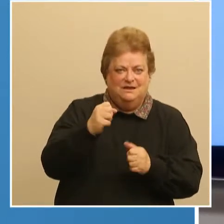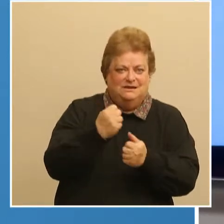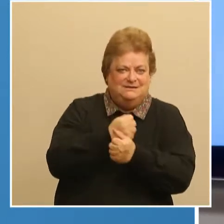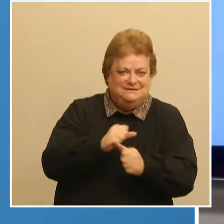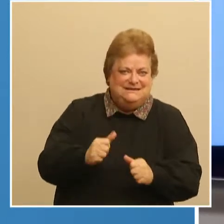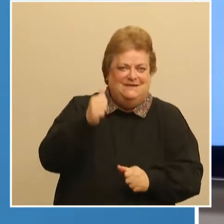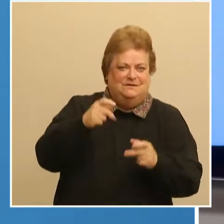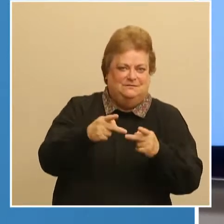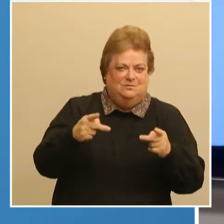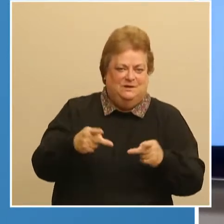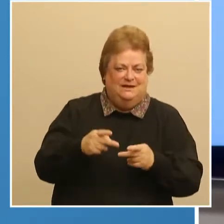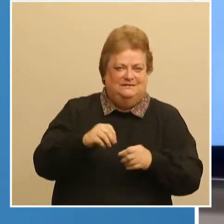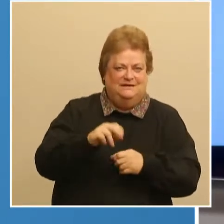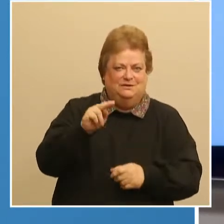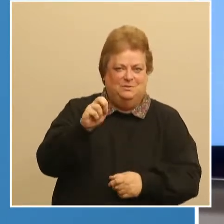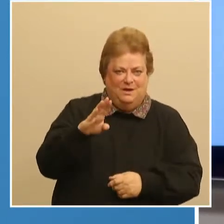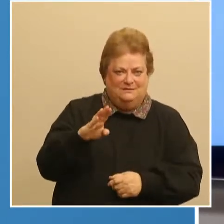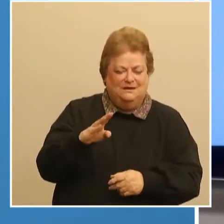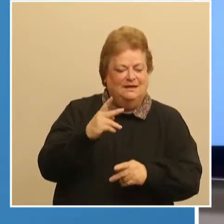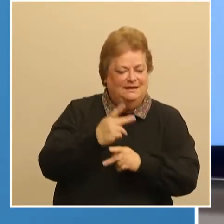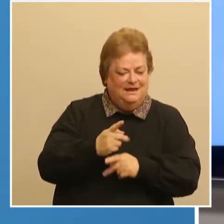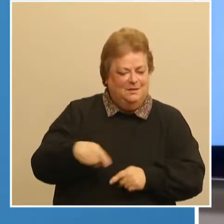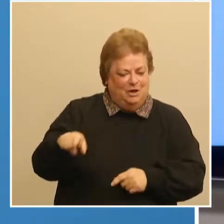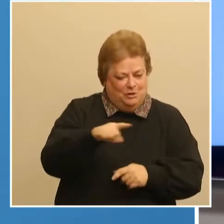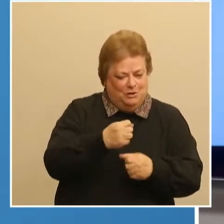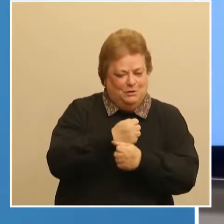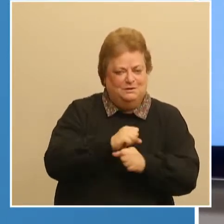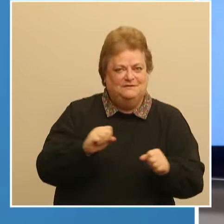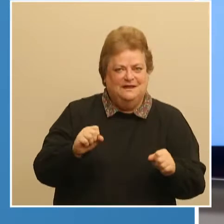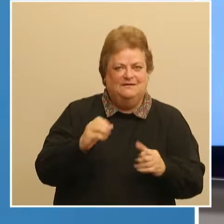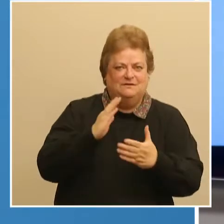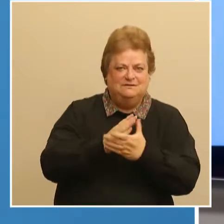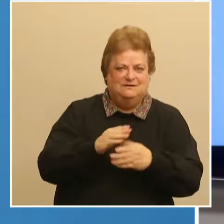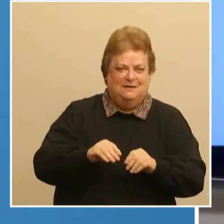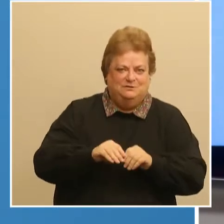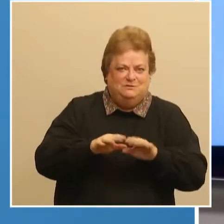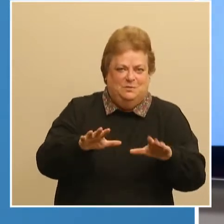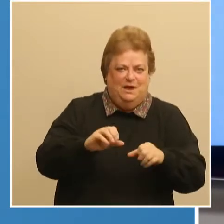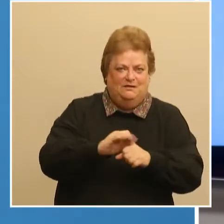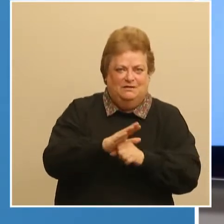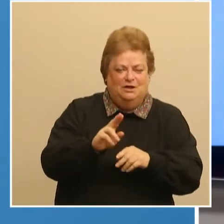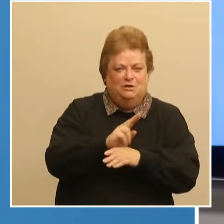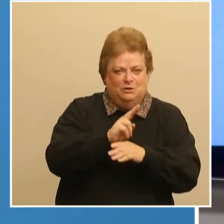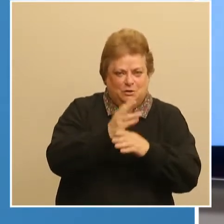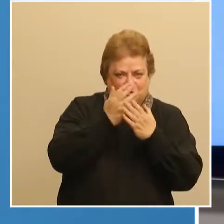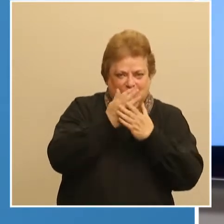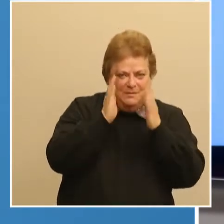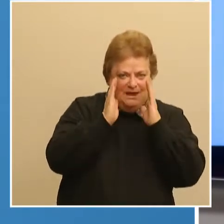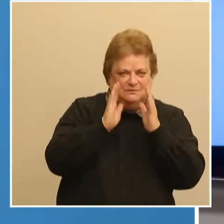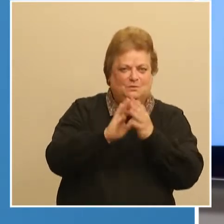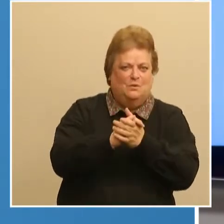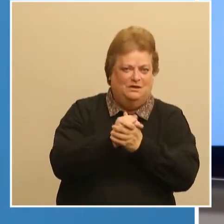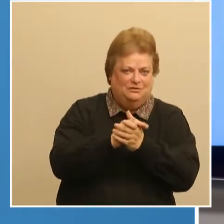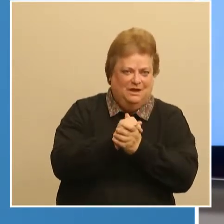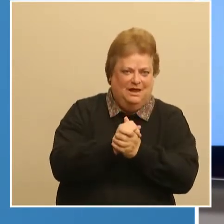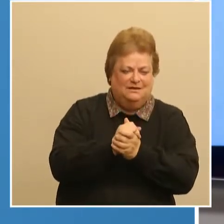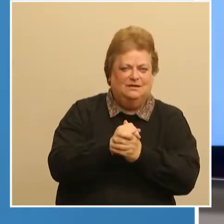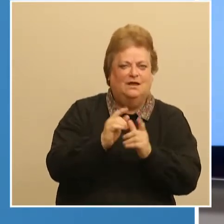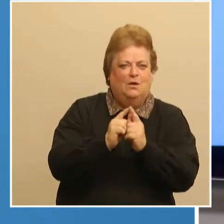to be in Nebraska. The steps you take to stay safe and to stop the spread of COVID-19 by wearing masks, washing your hands, and